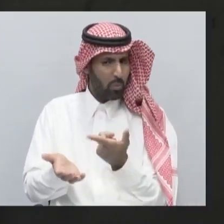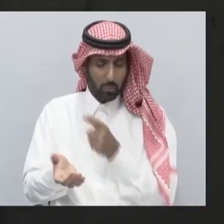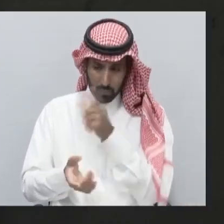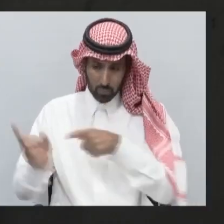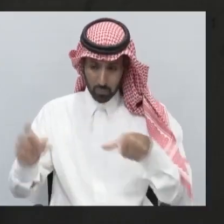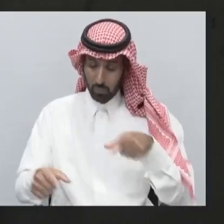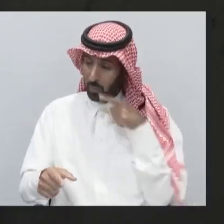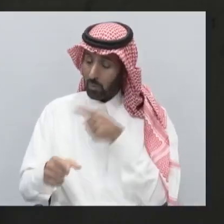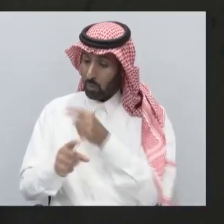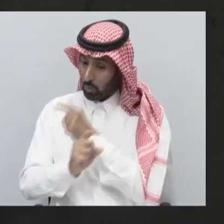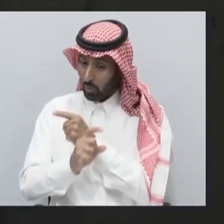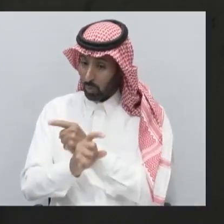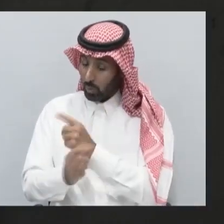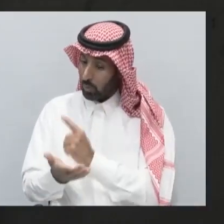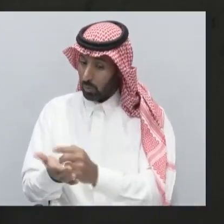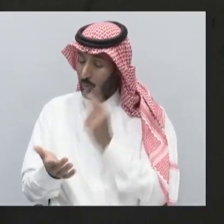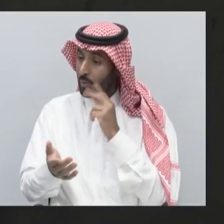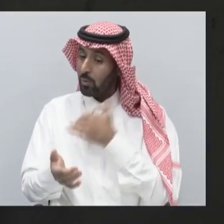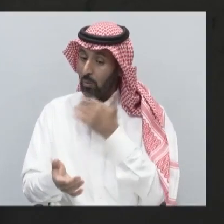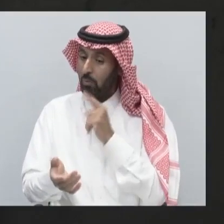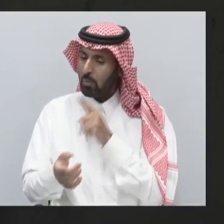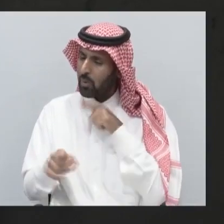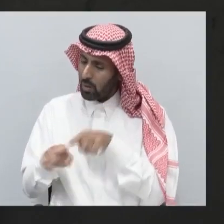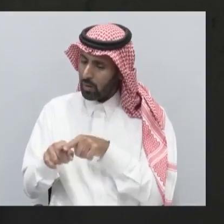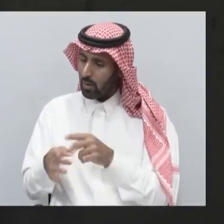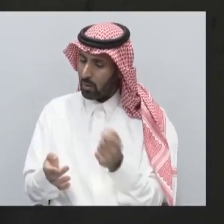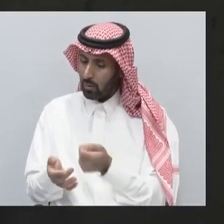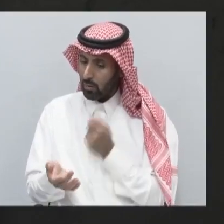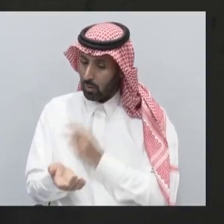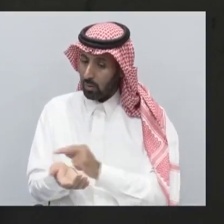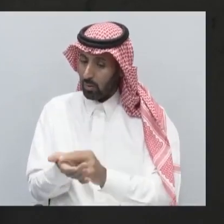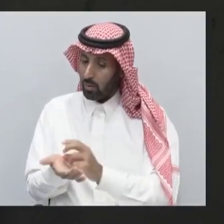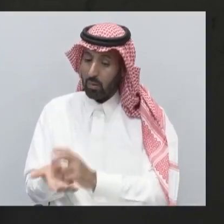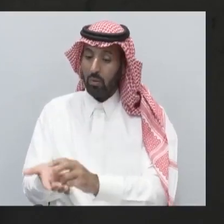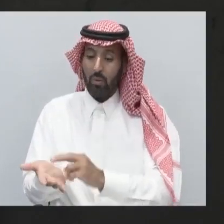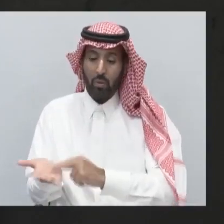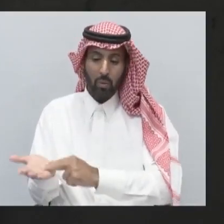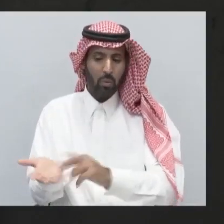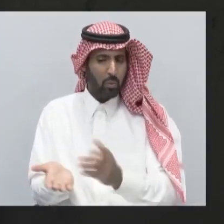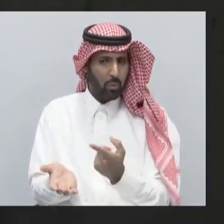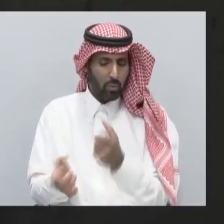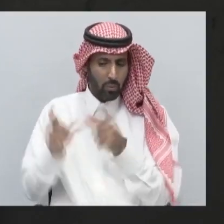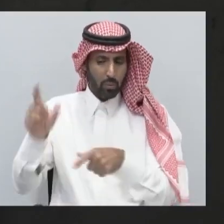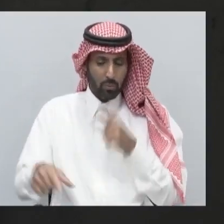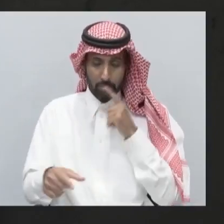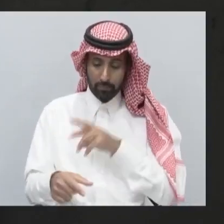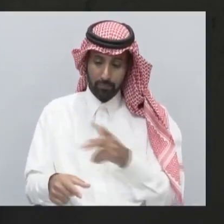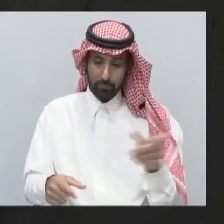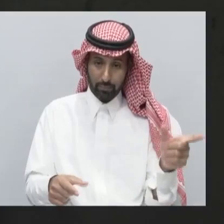you writing to your teacher, to your parents, or to a friend? So this one is going to make a difference